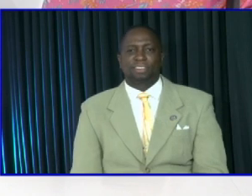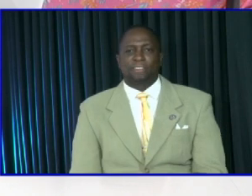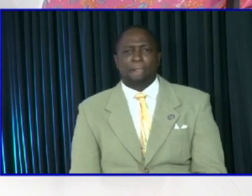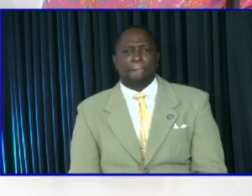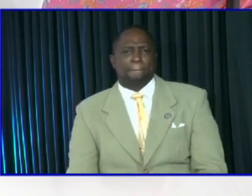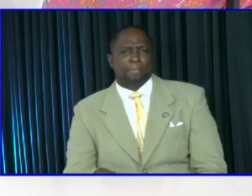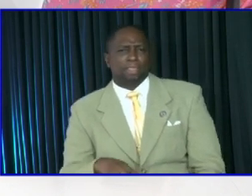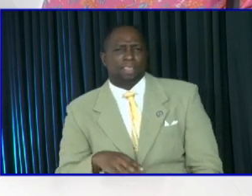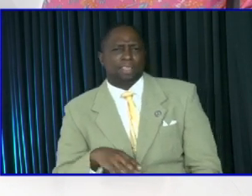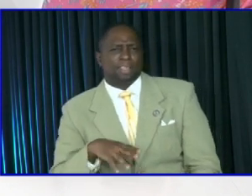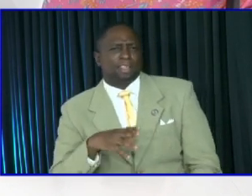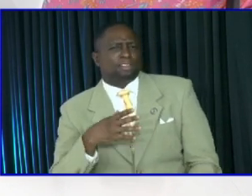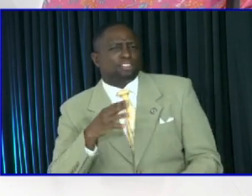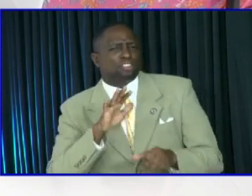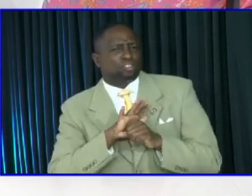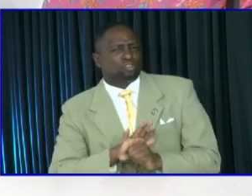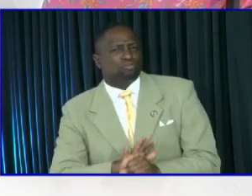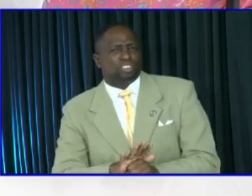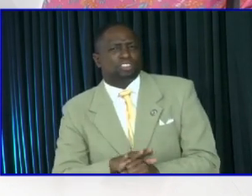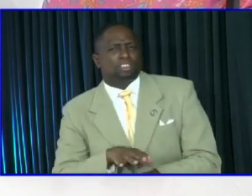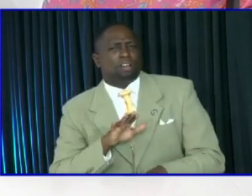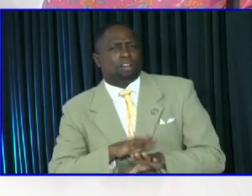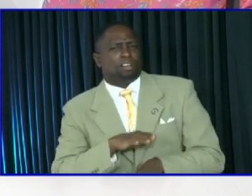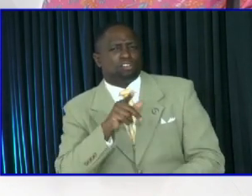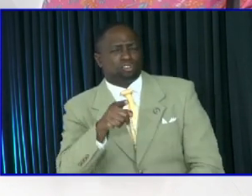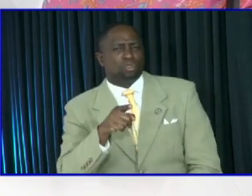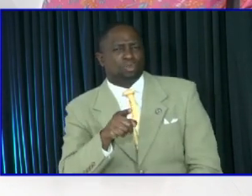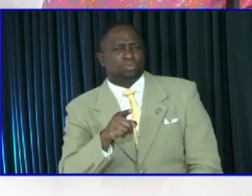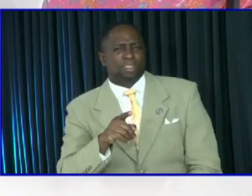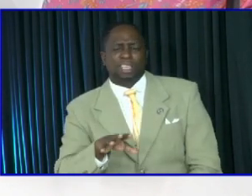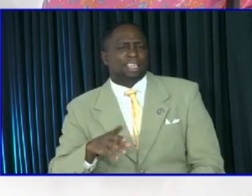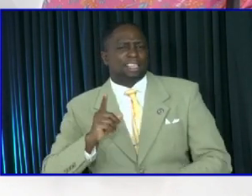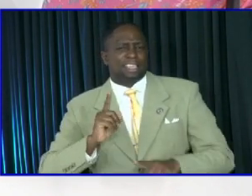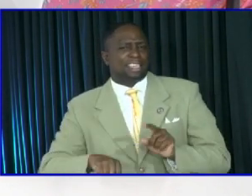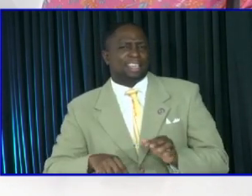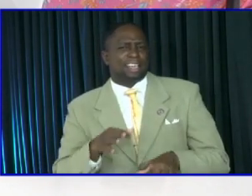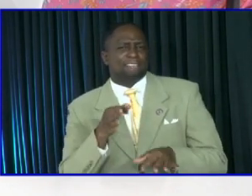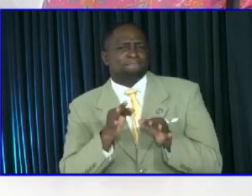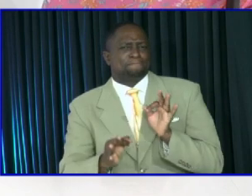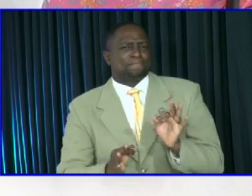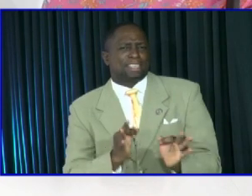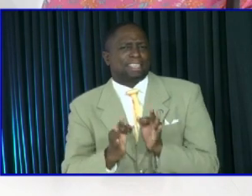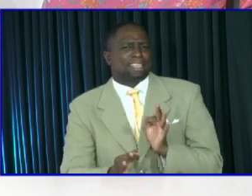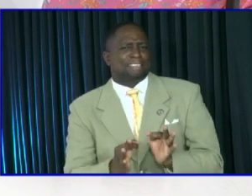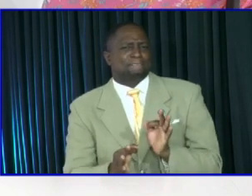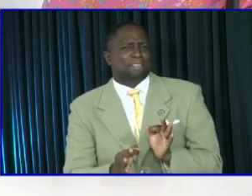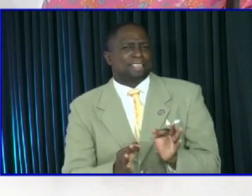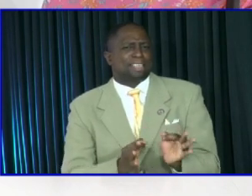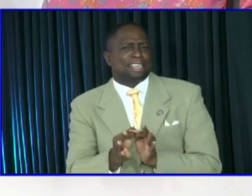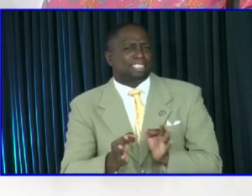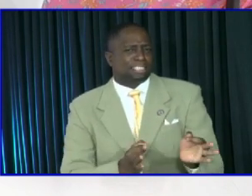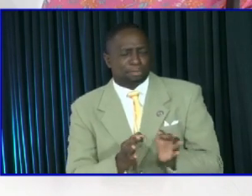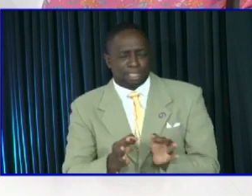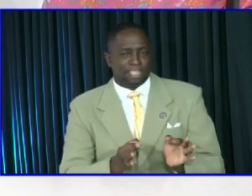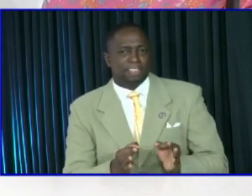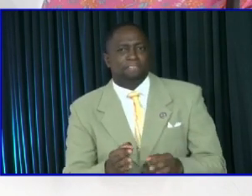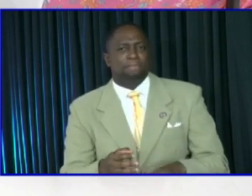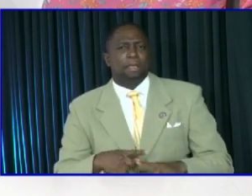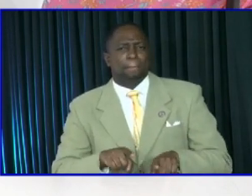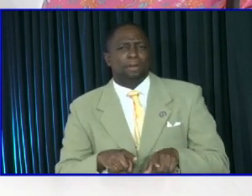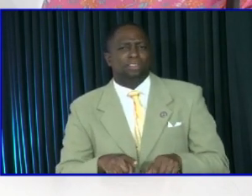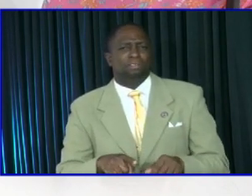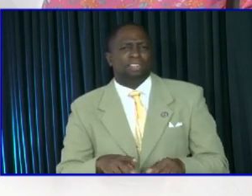perhaps unspeakable, and maybe not being able to express. Where did you, along the journey up to this